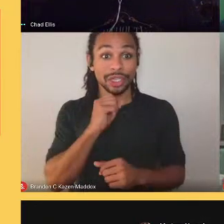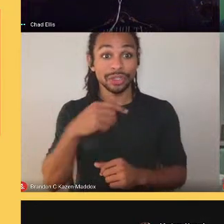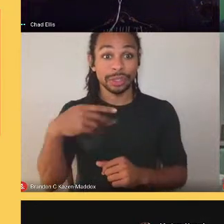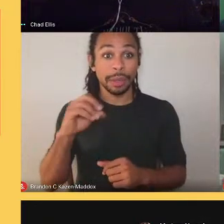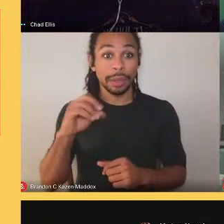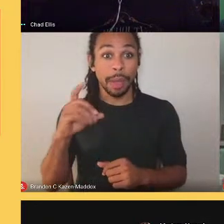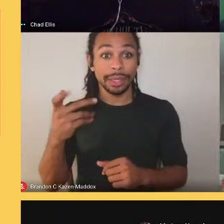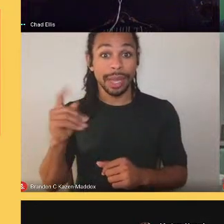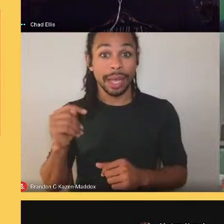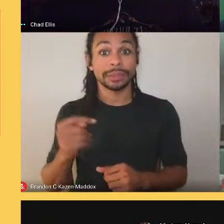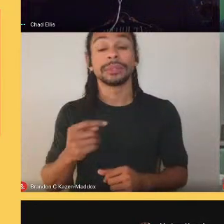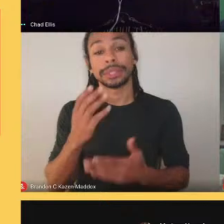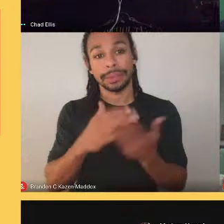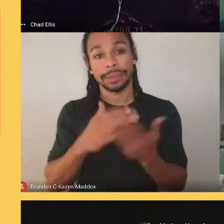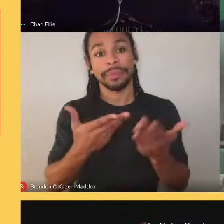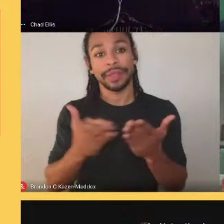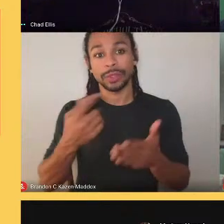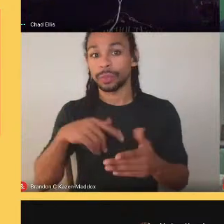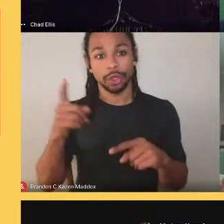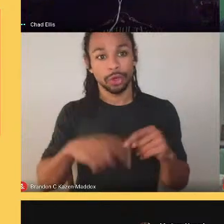also in regards to